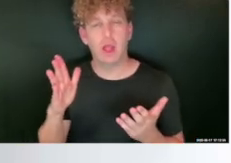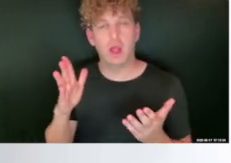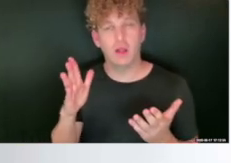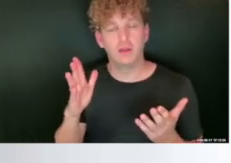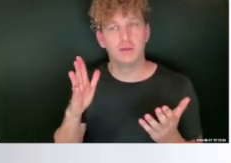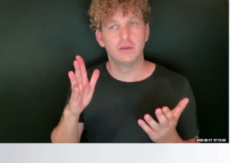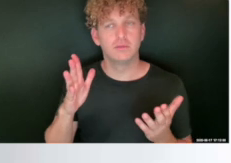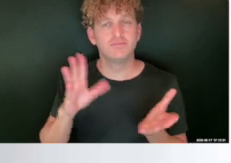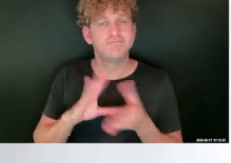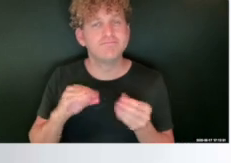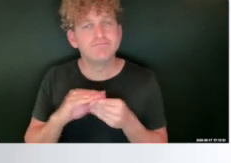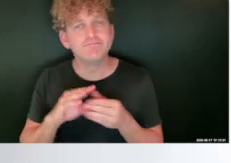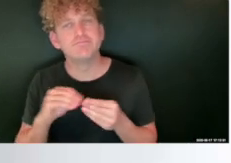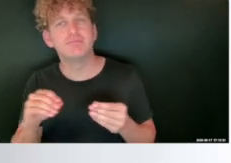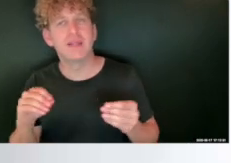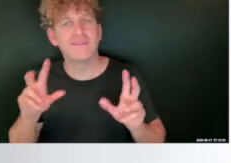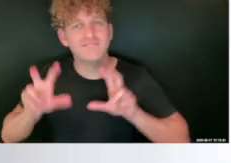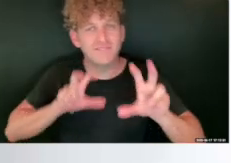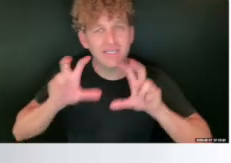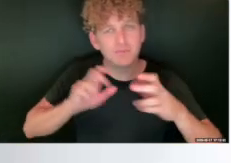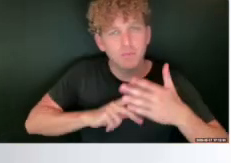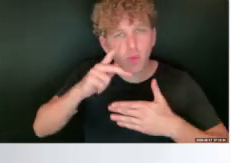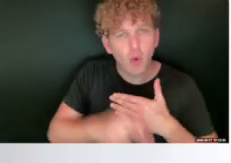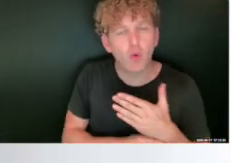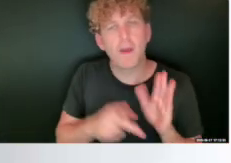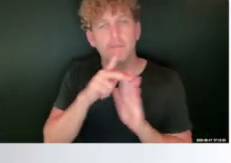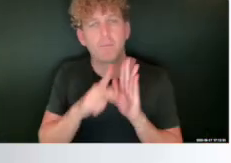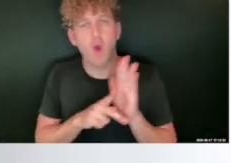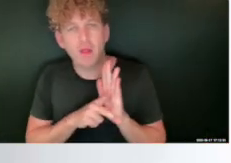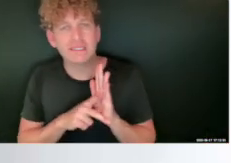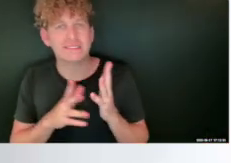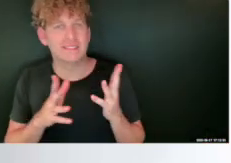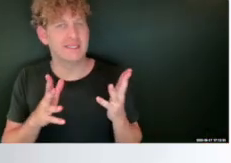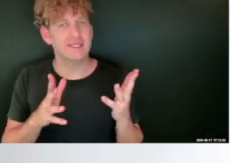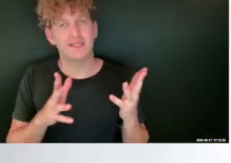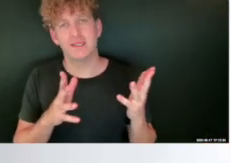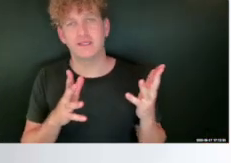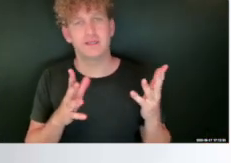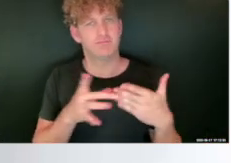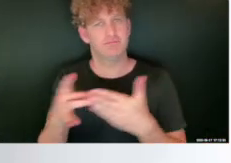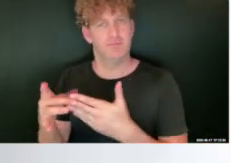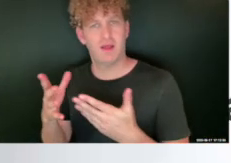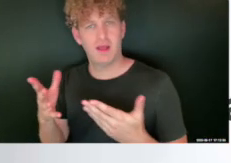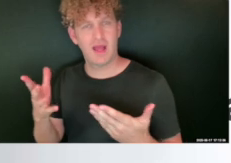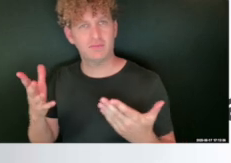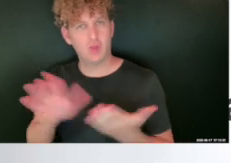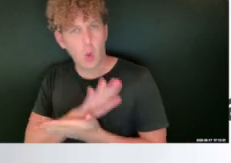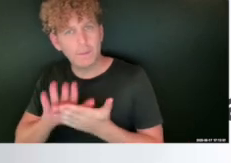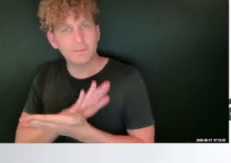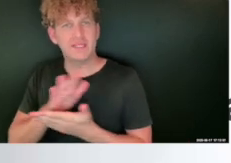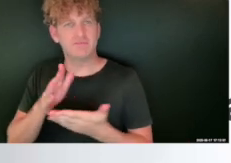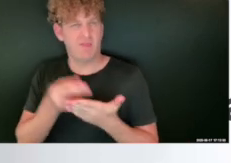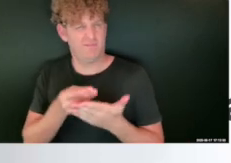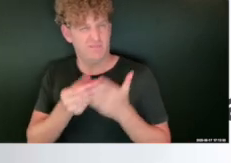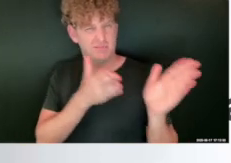all the investments we make through the Clean Transportation Incentives Program. Next slide, please.